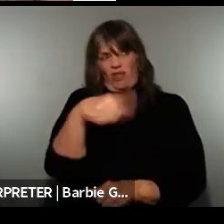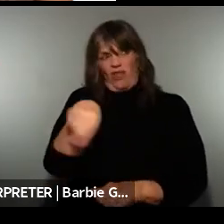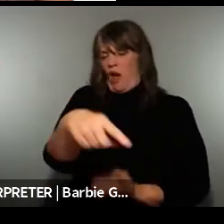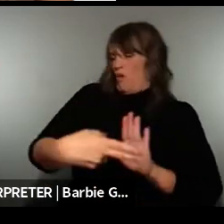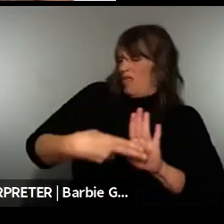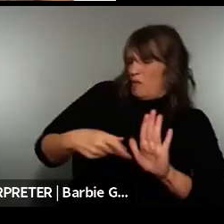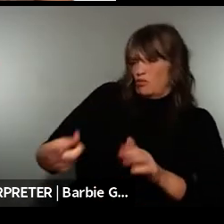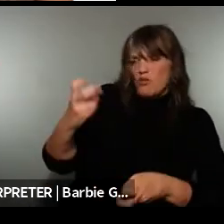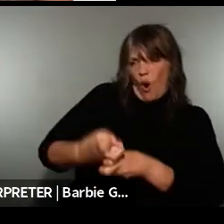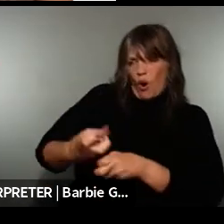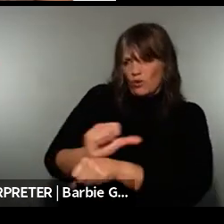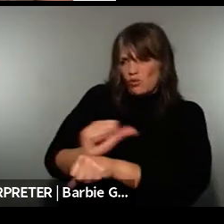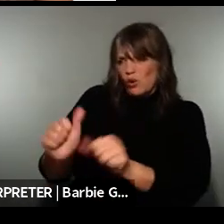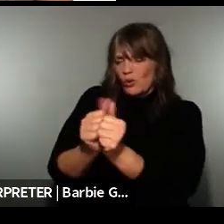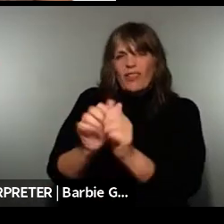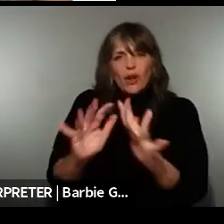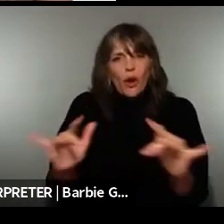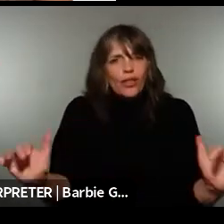this kind of stuff.